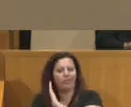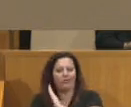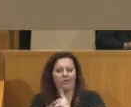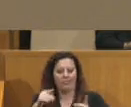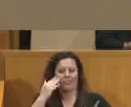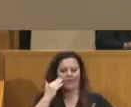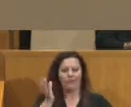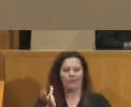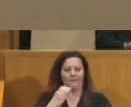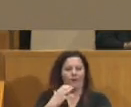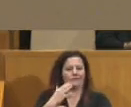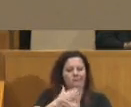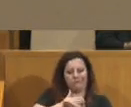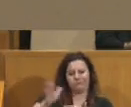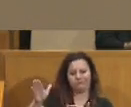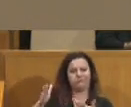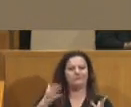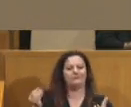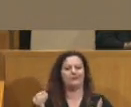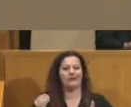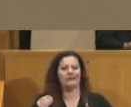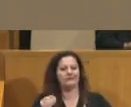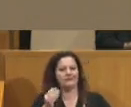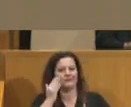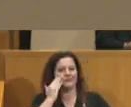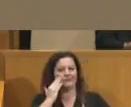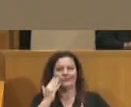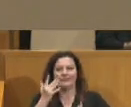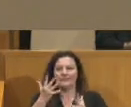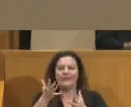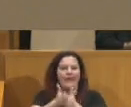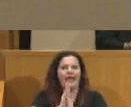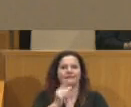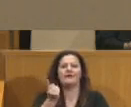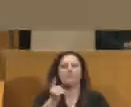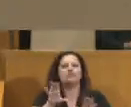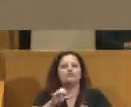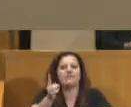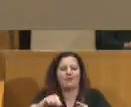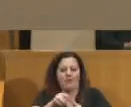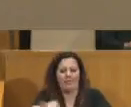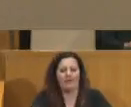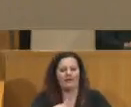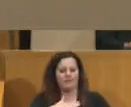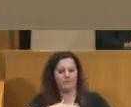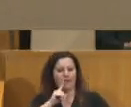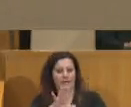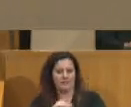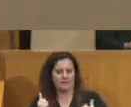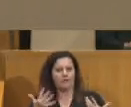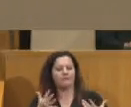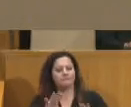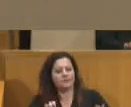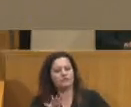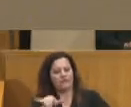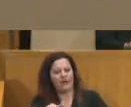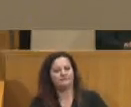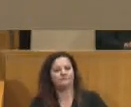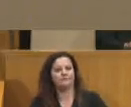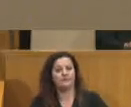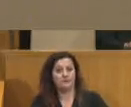you. Some believe that we've been so focused on shiny, brand new things that we forgot about the people that live in